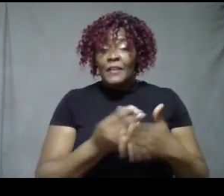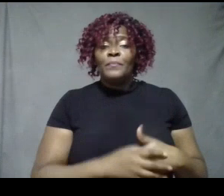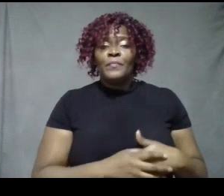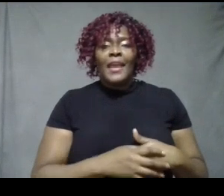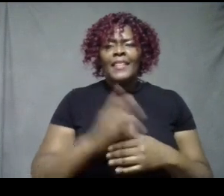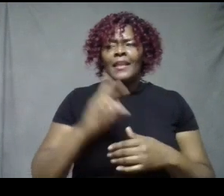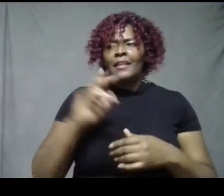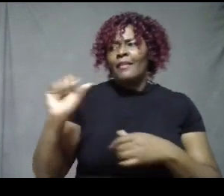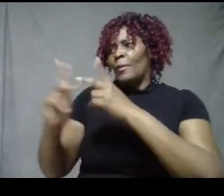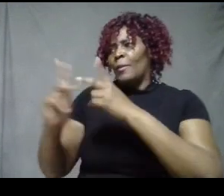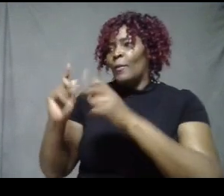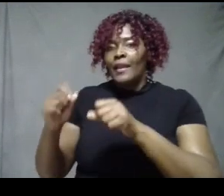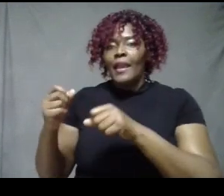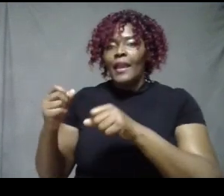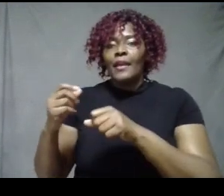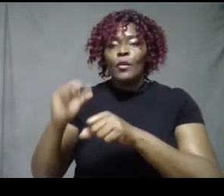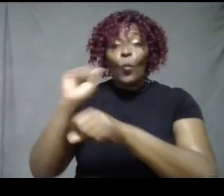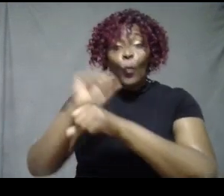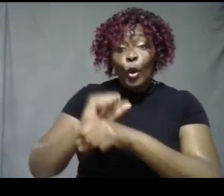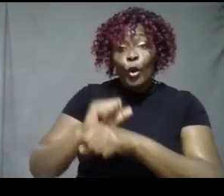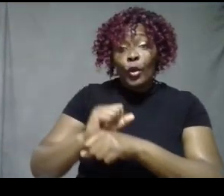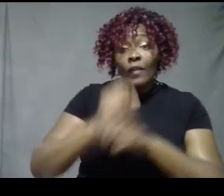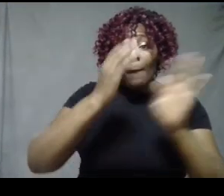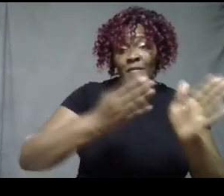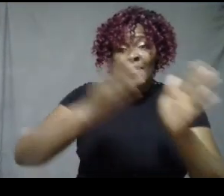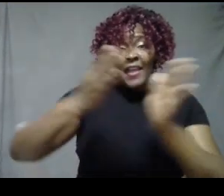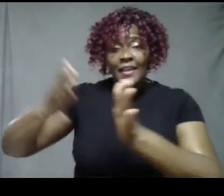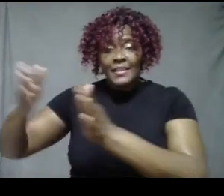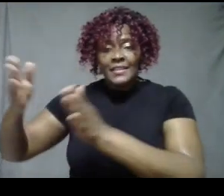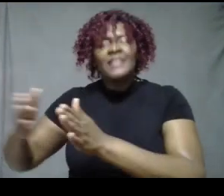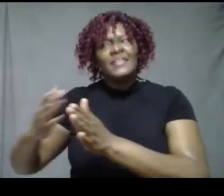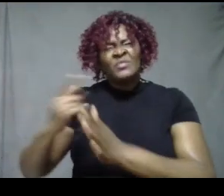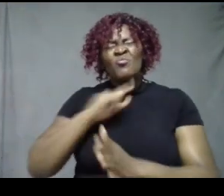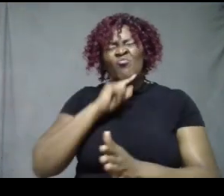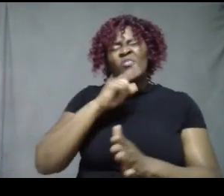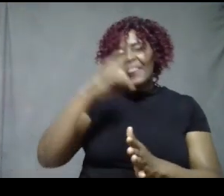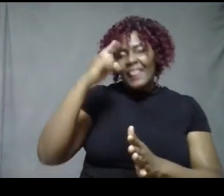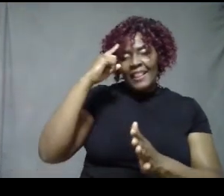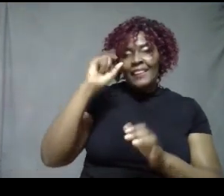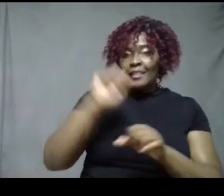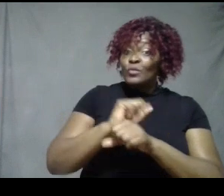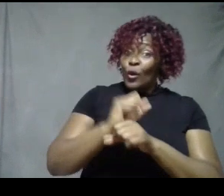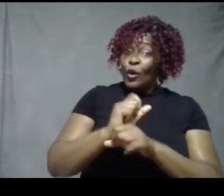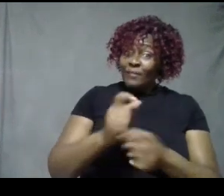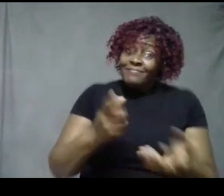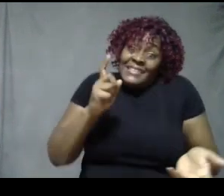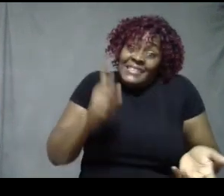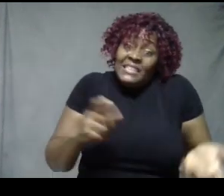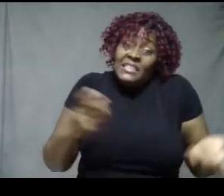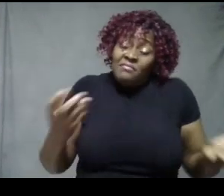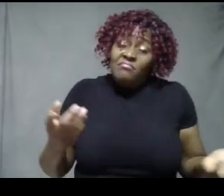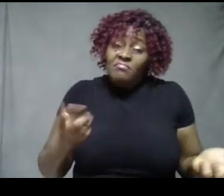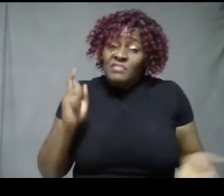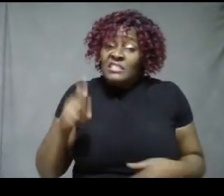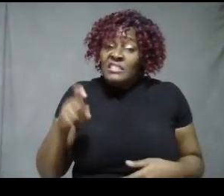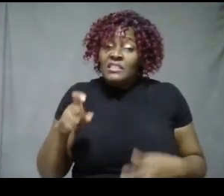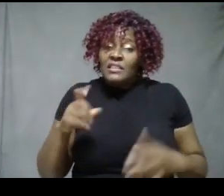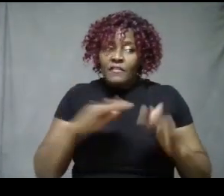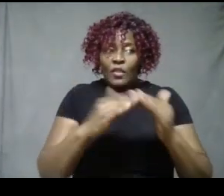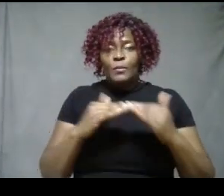forth, because we do really believe that this work needs to be done and that's needed for the